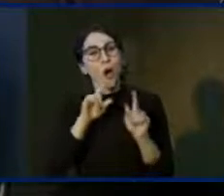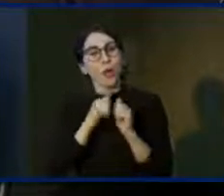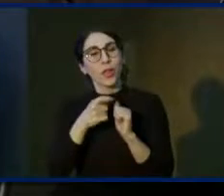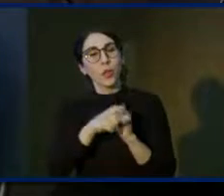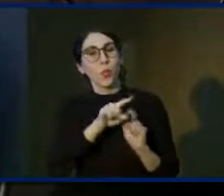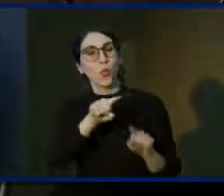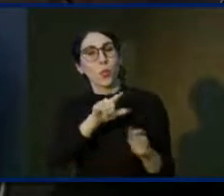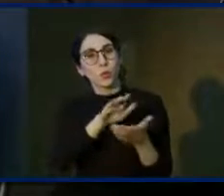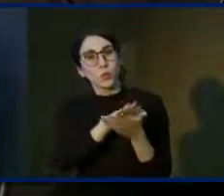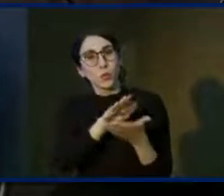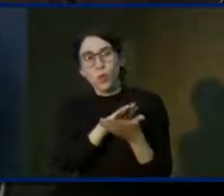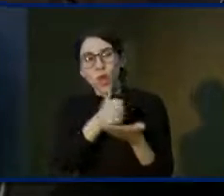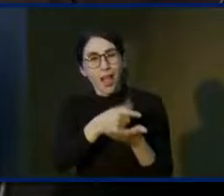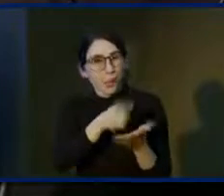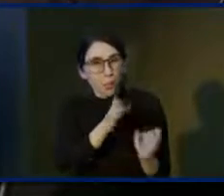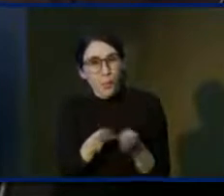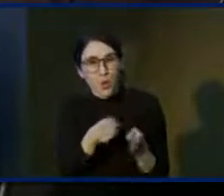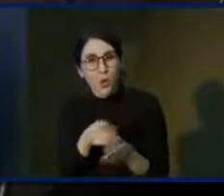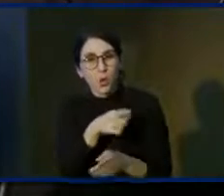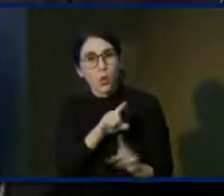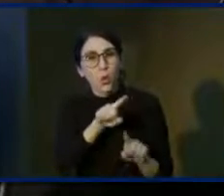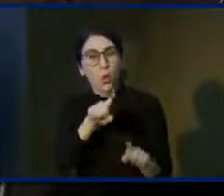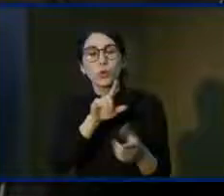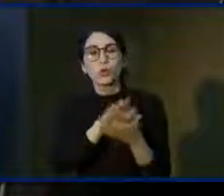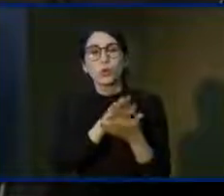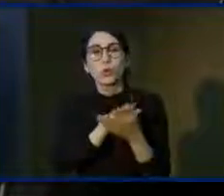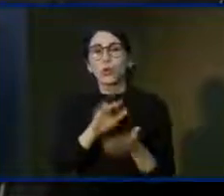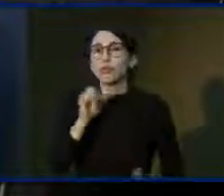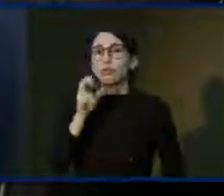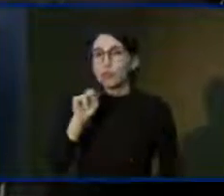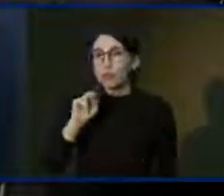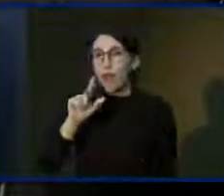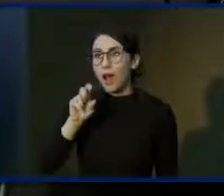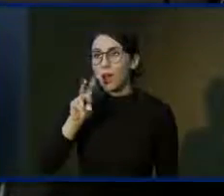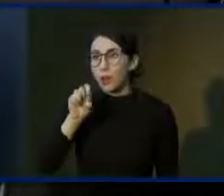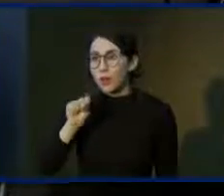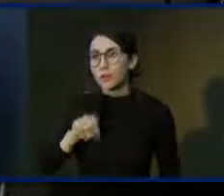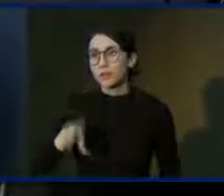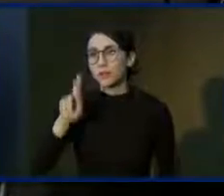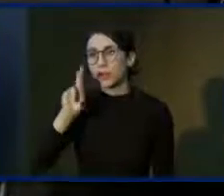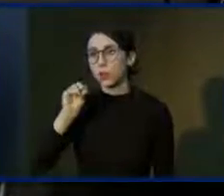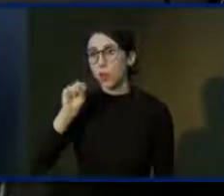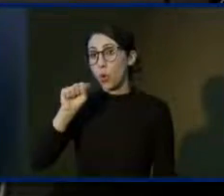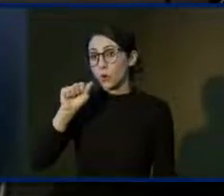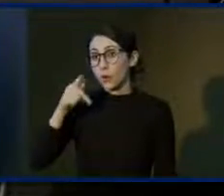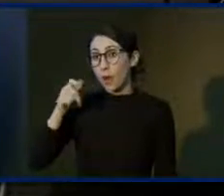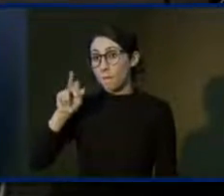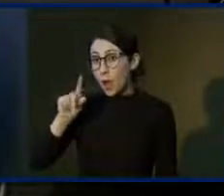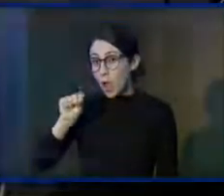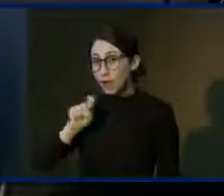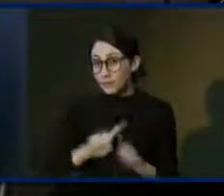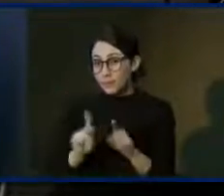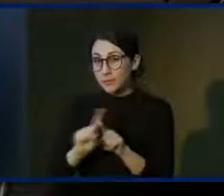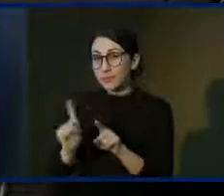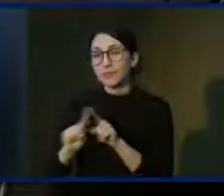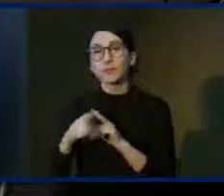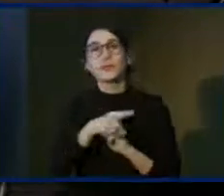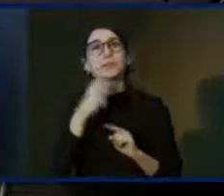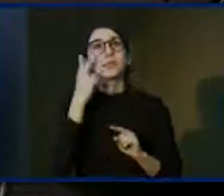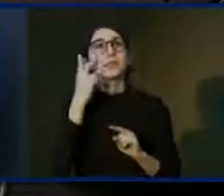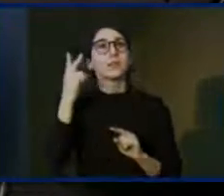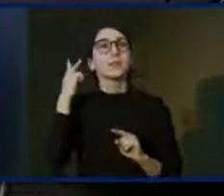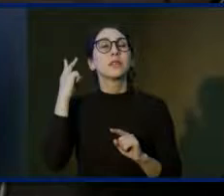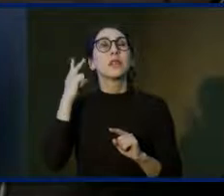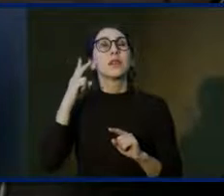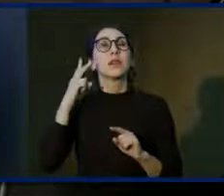to school, Ernie Green and the likes, John Lewis, Rosa Parks. As you reflect back on those moments, you think about what's happening today to roll back